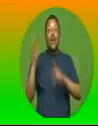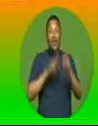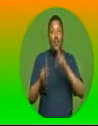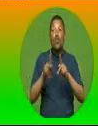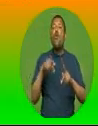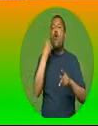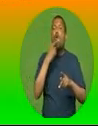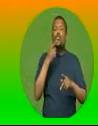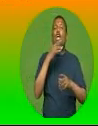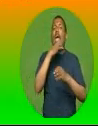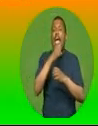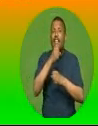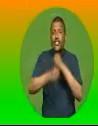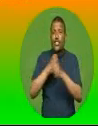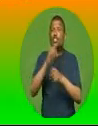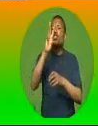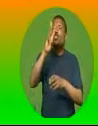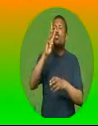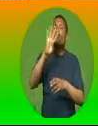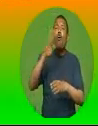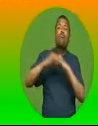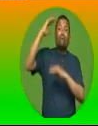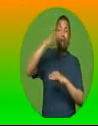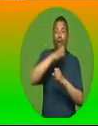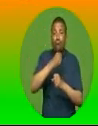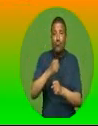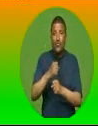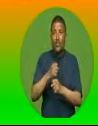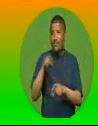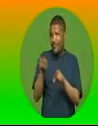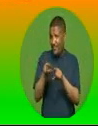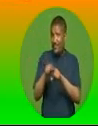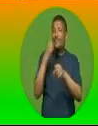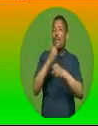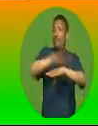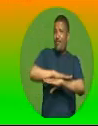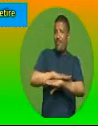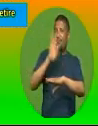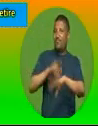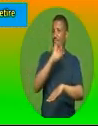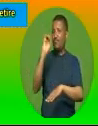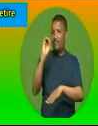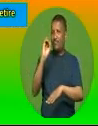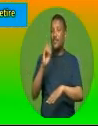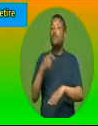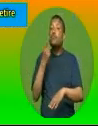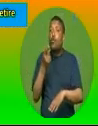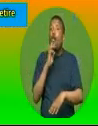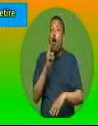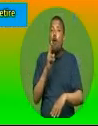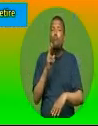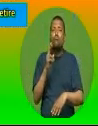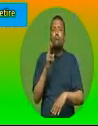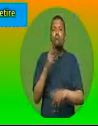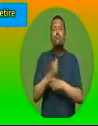People whose age is above 64 years are not regarded as unemployed, as they are